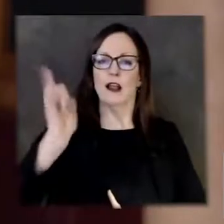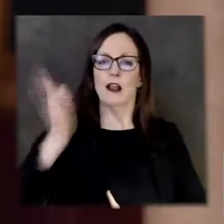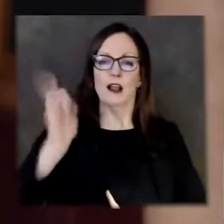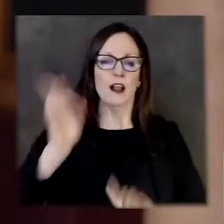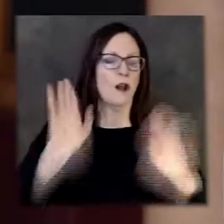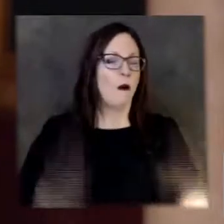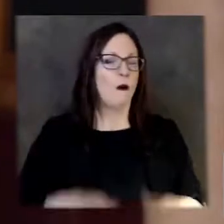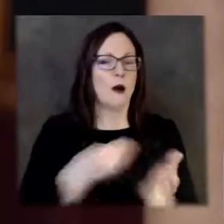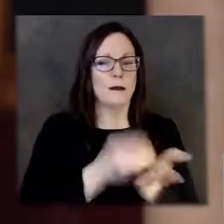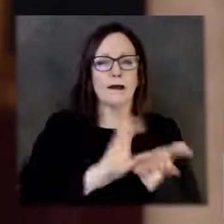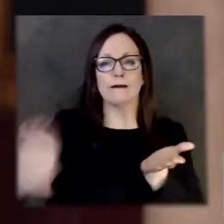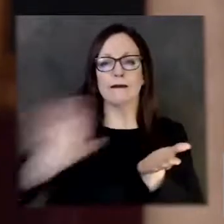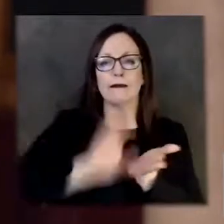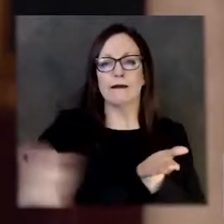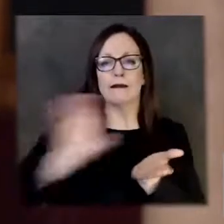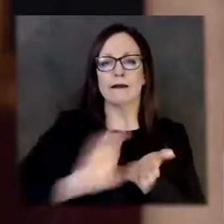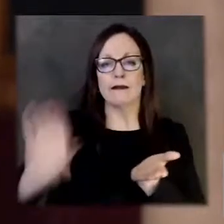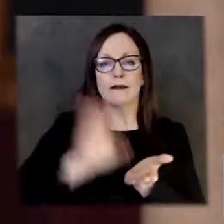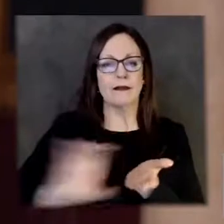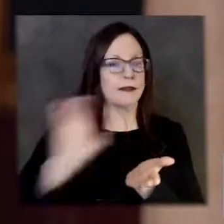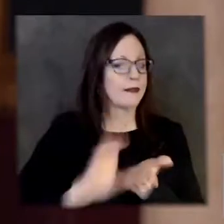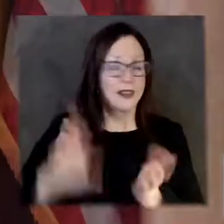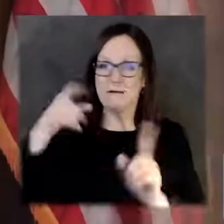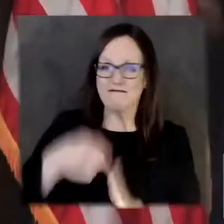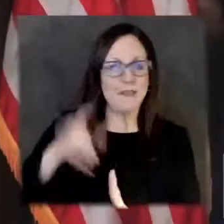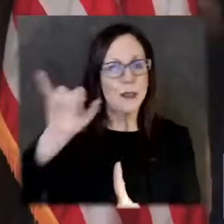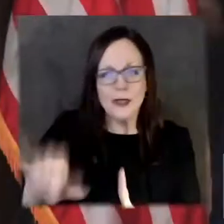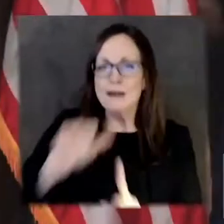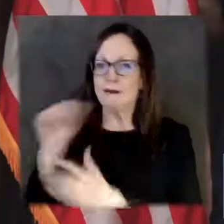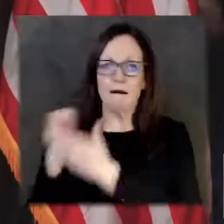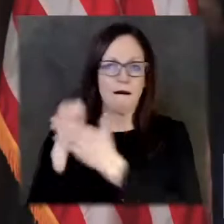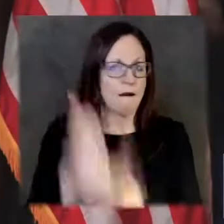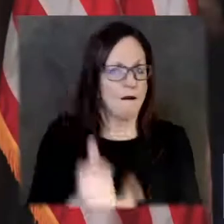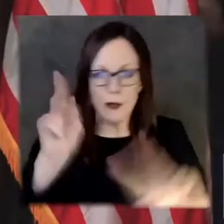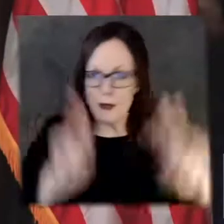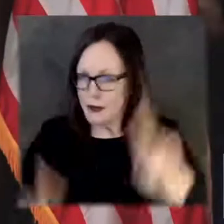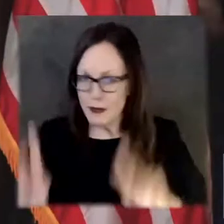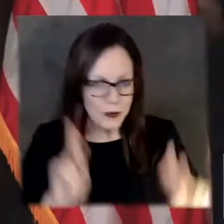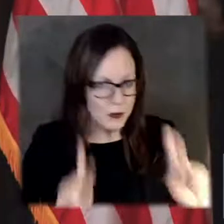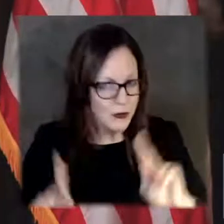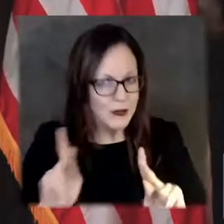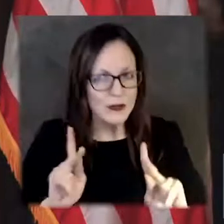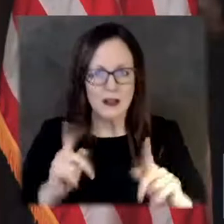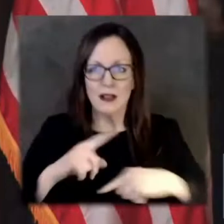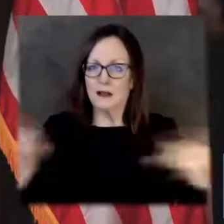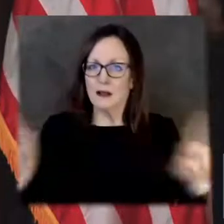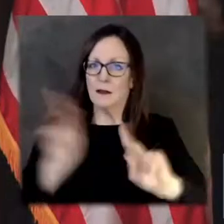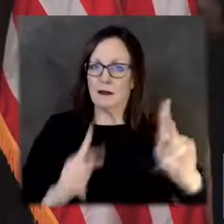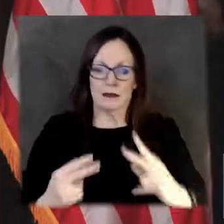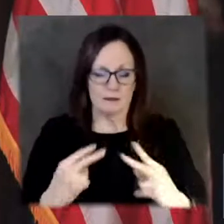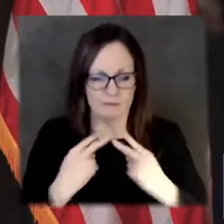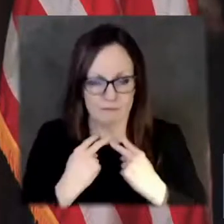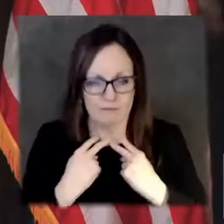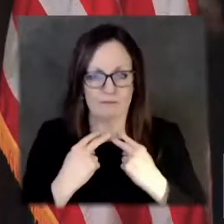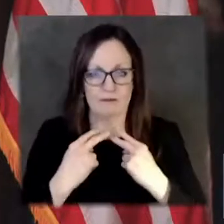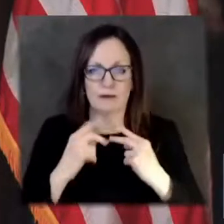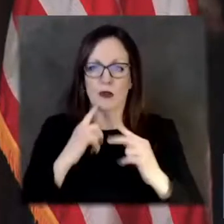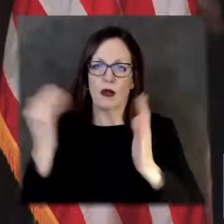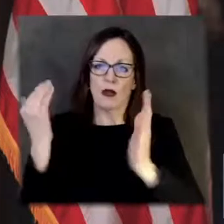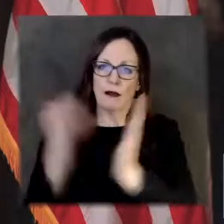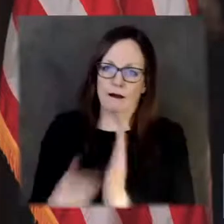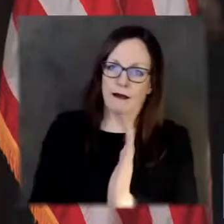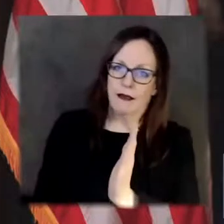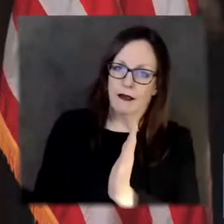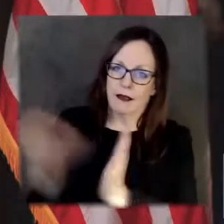system that doesn't help our state or our people thrive. It's holding us back. And here's the deal. You know I'm a big believer